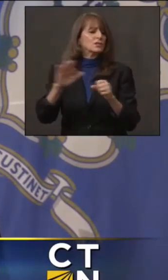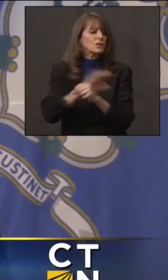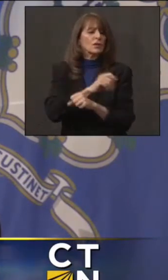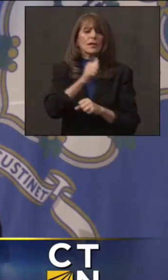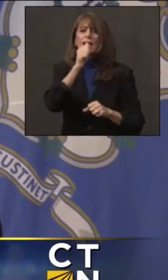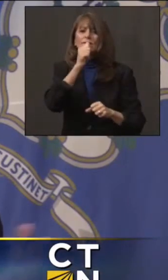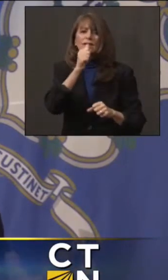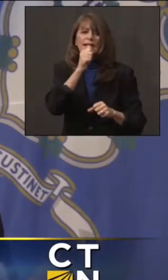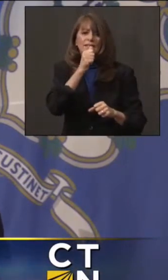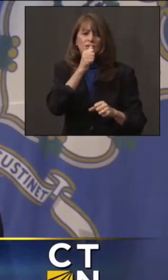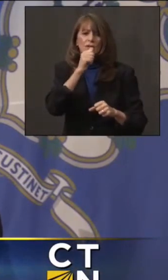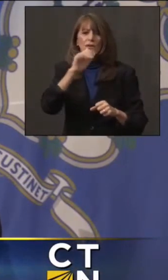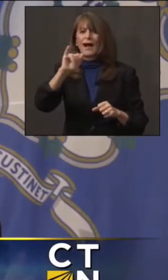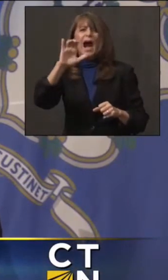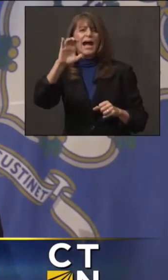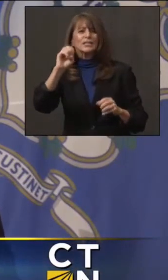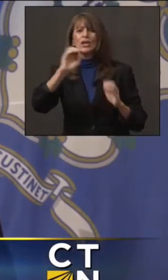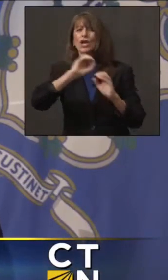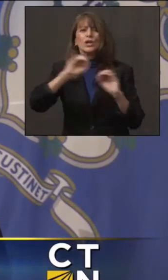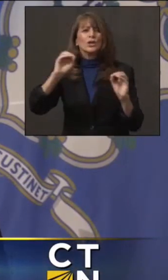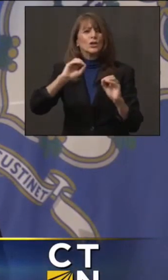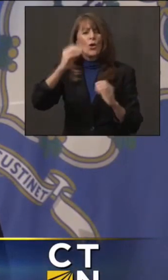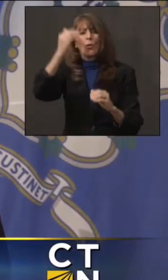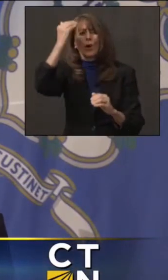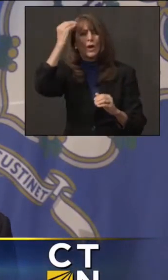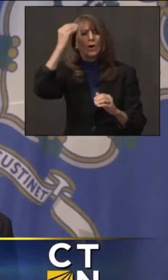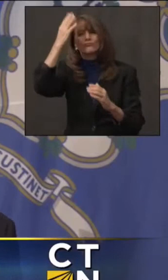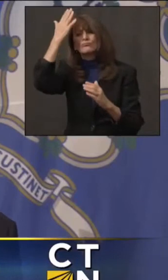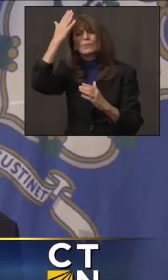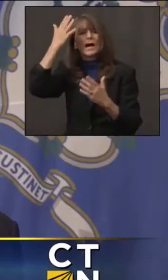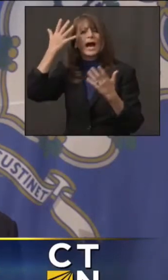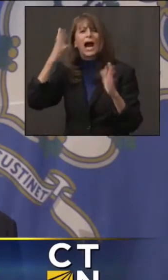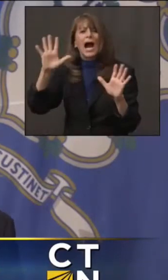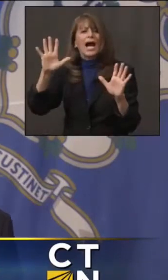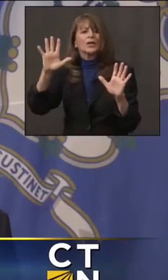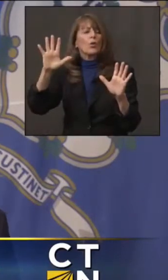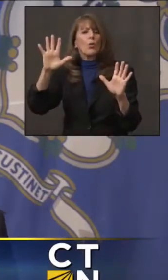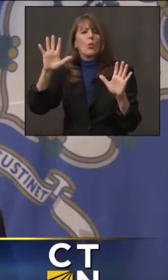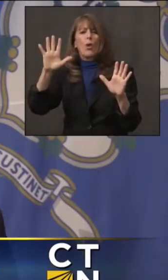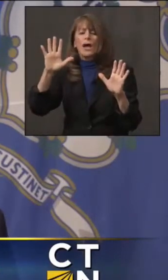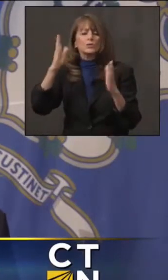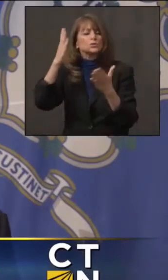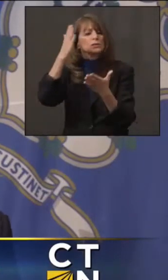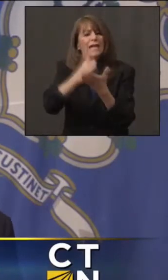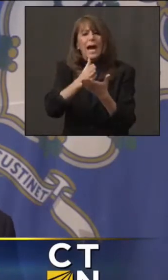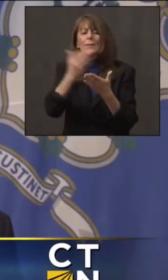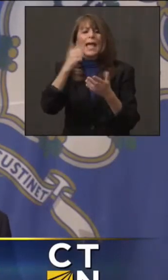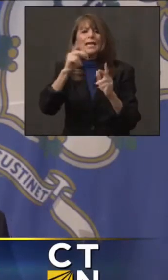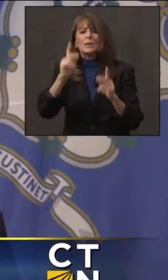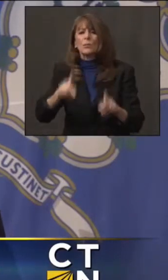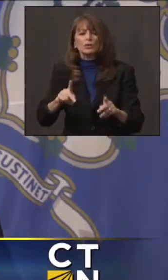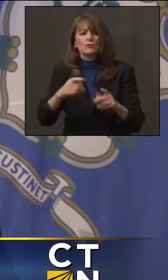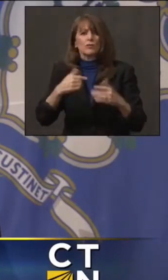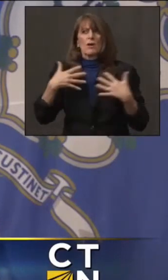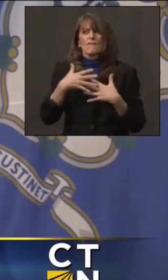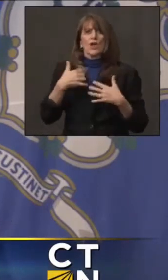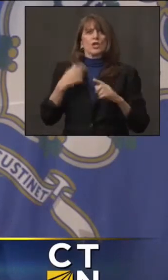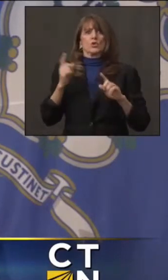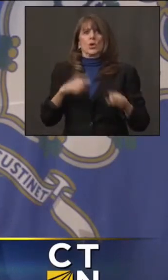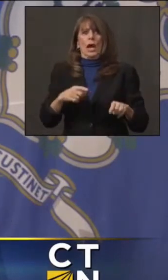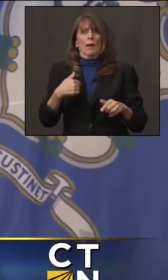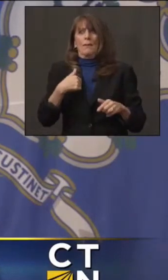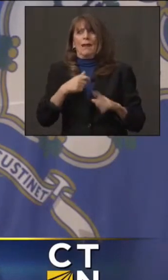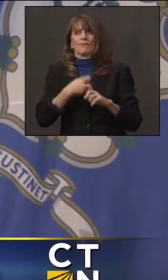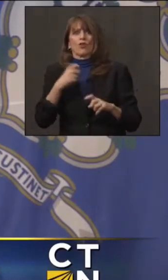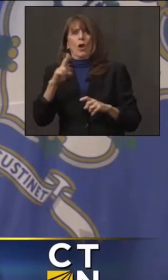degree to which ICE and nobody else is going to be notified of any of this. I don't want to do anything to discourage anybody, documented, undocumented, to come in